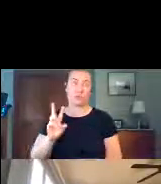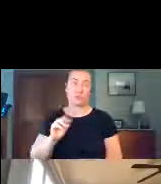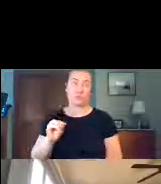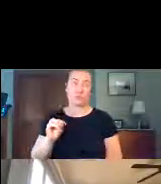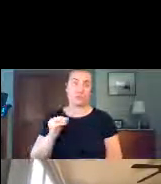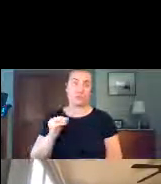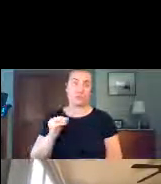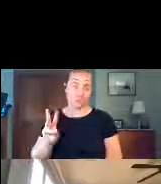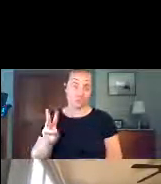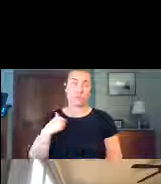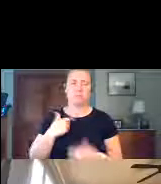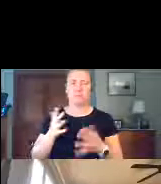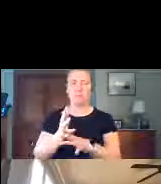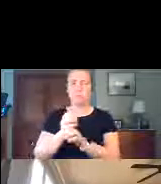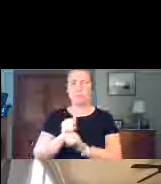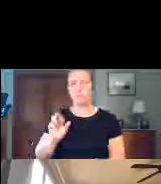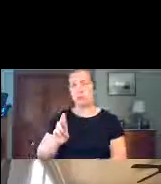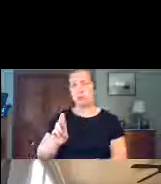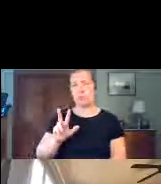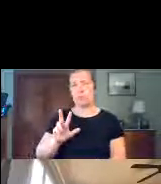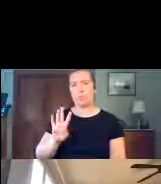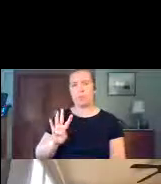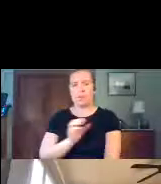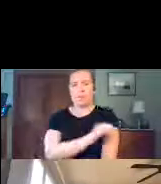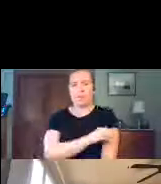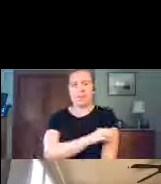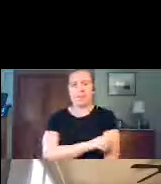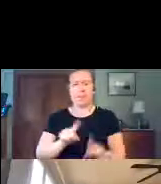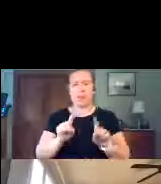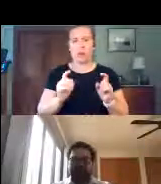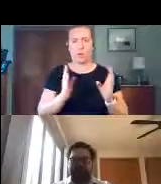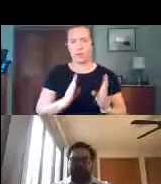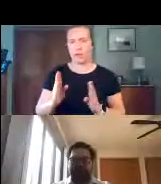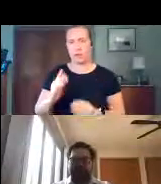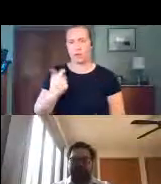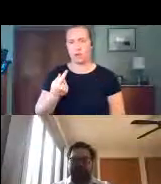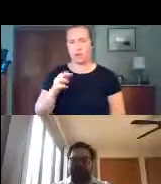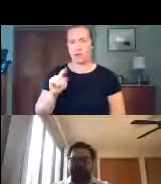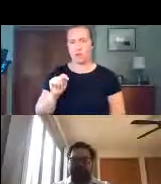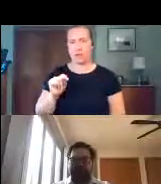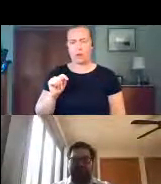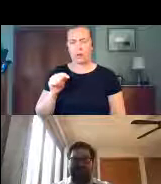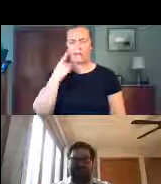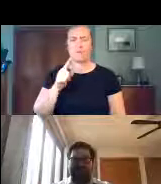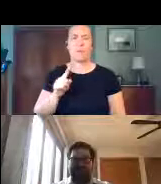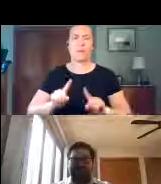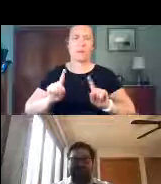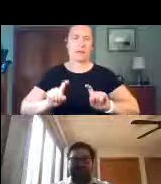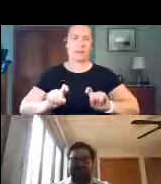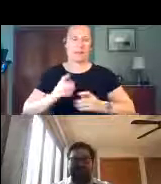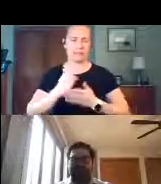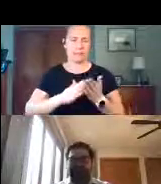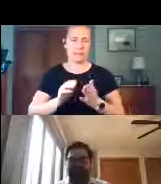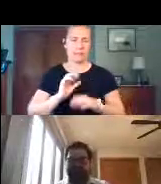We received an R34 clinical trial planning grant to pilot test some implementation strategies related to